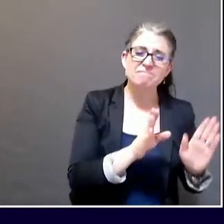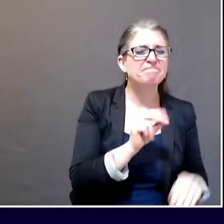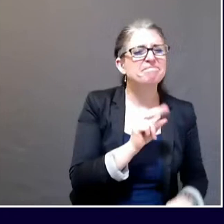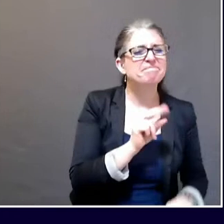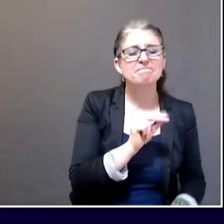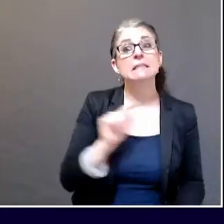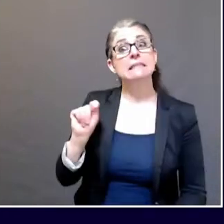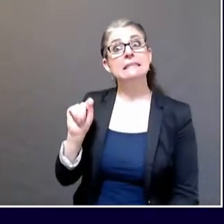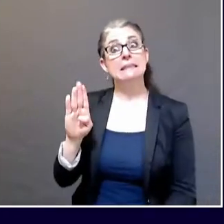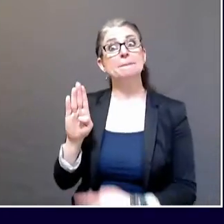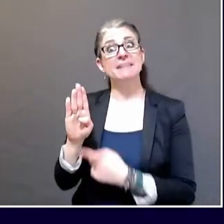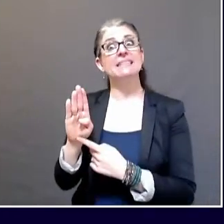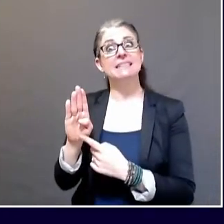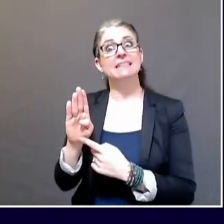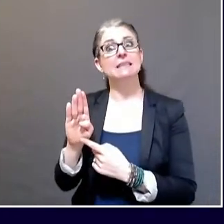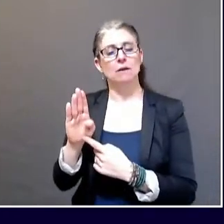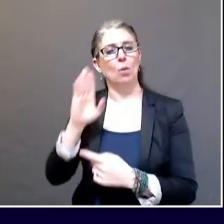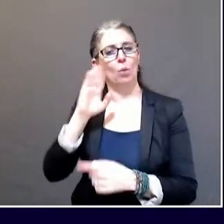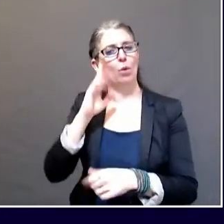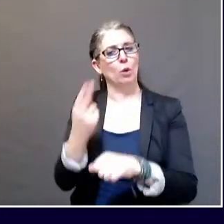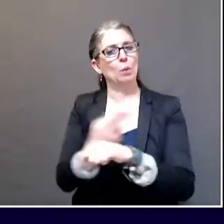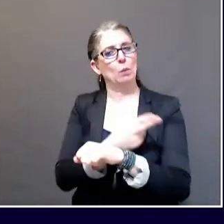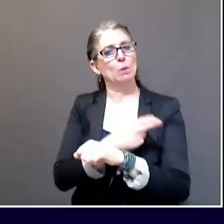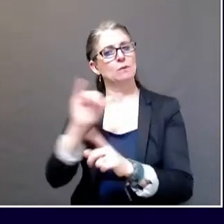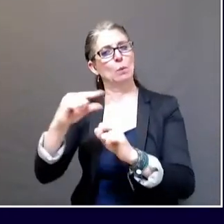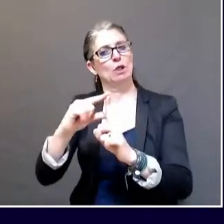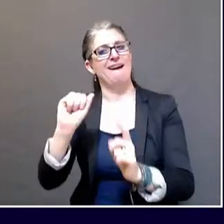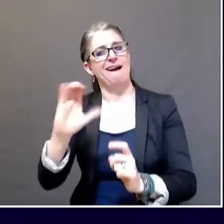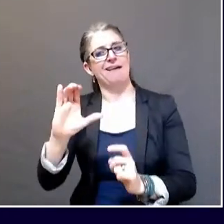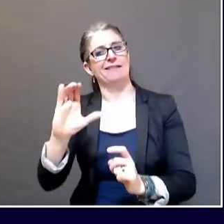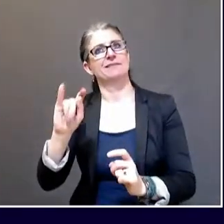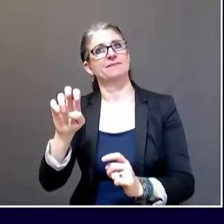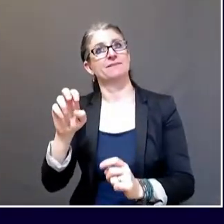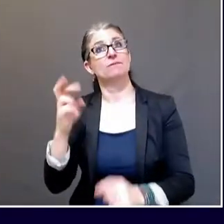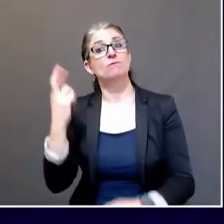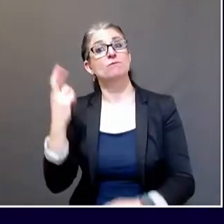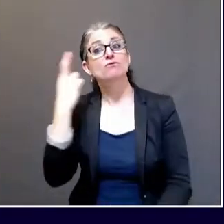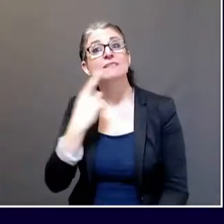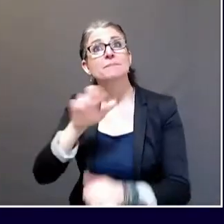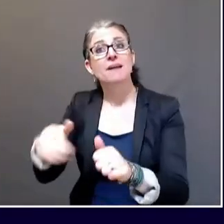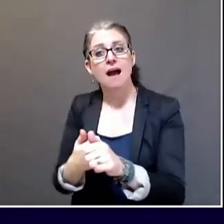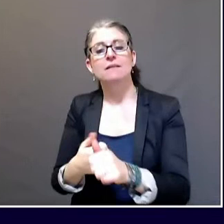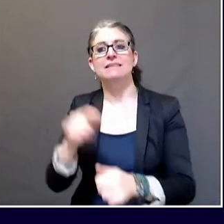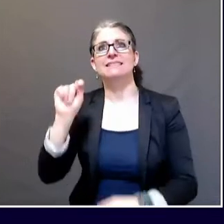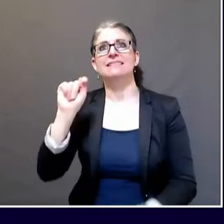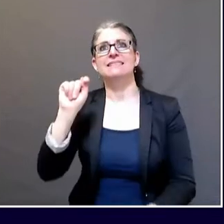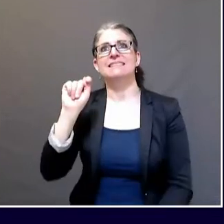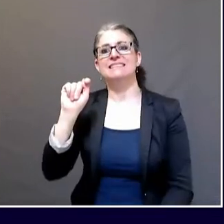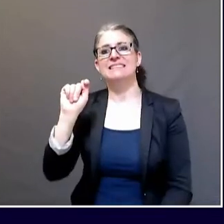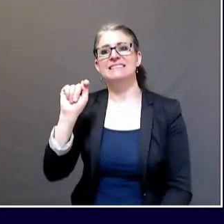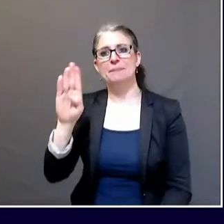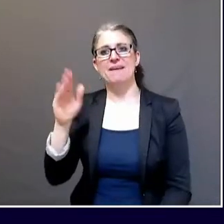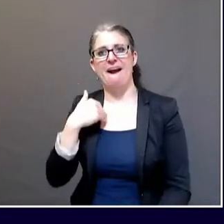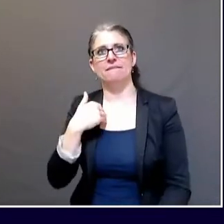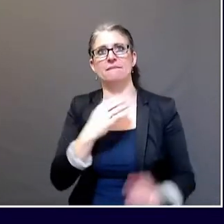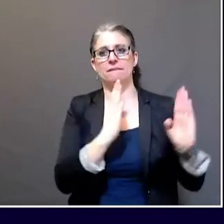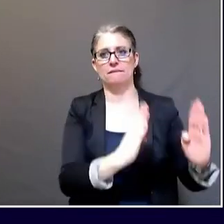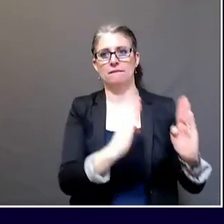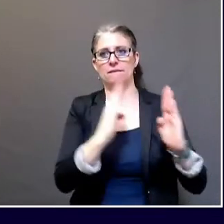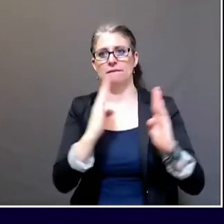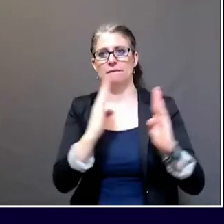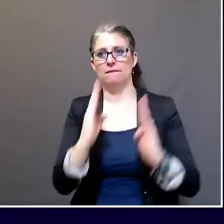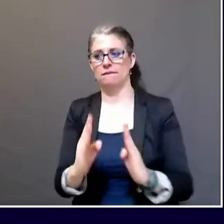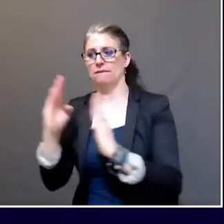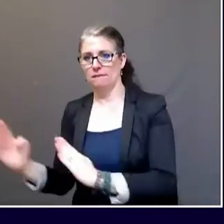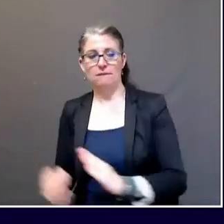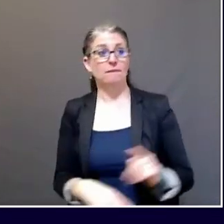tighter parameters around what constitutes an active case. With COVID, really the way that we think about